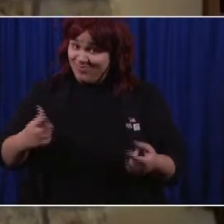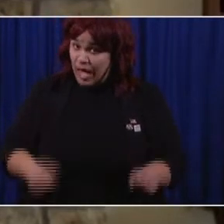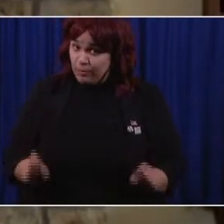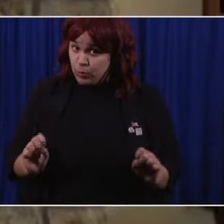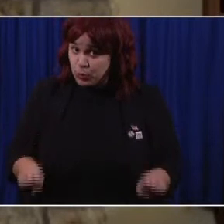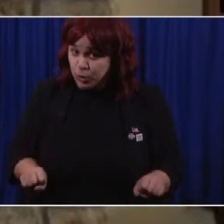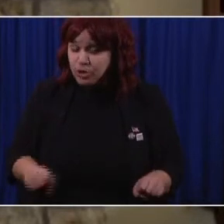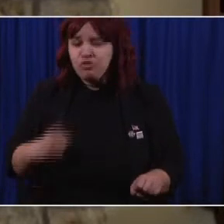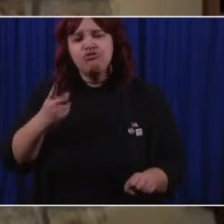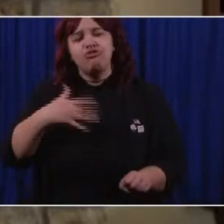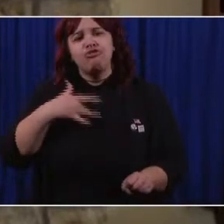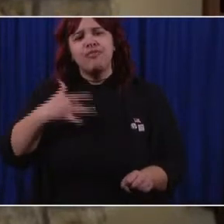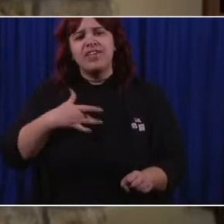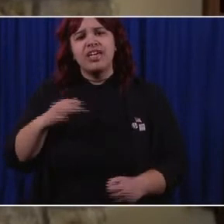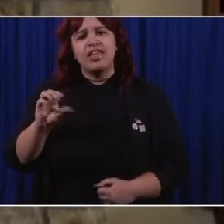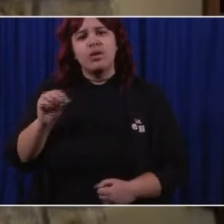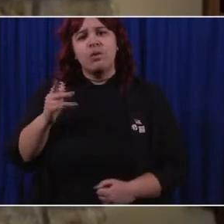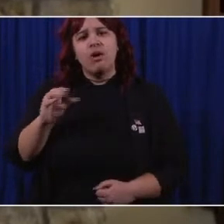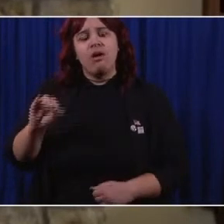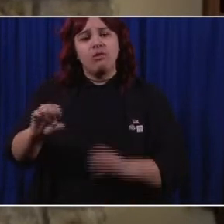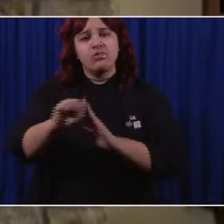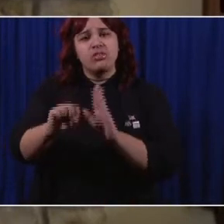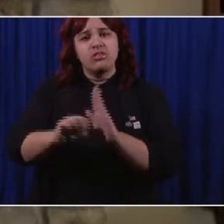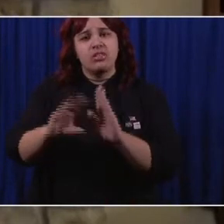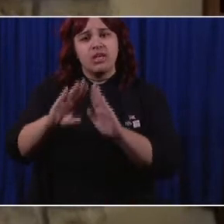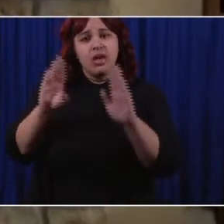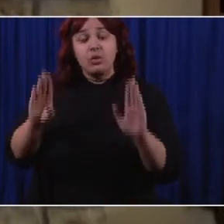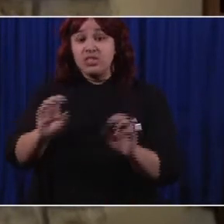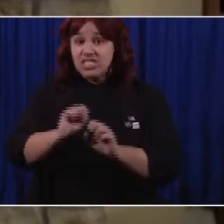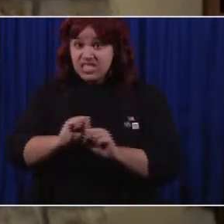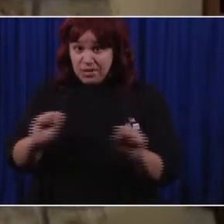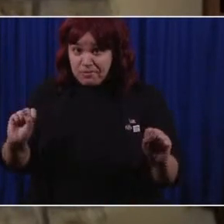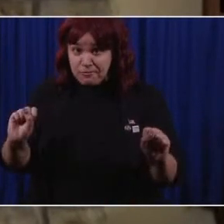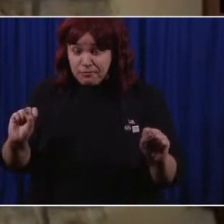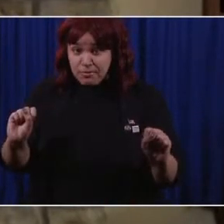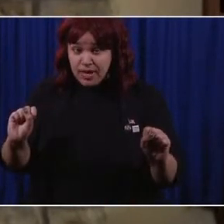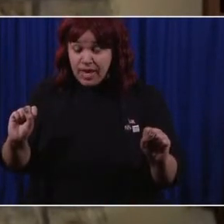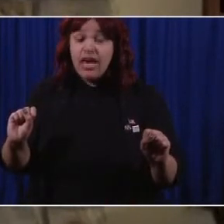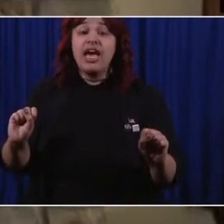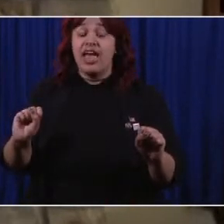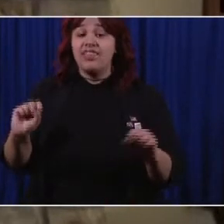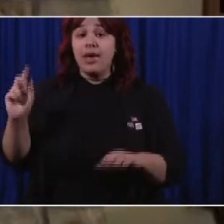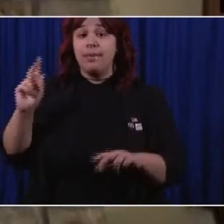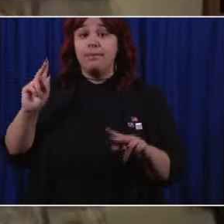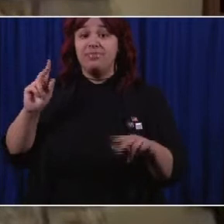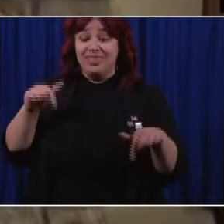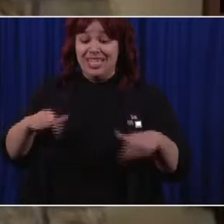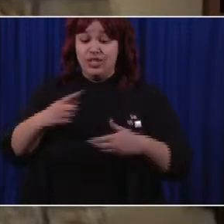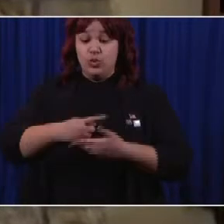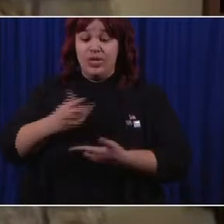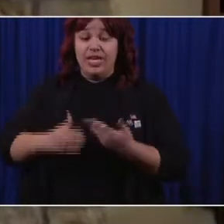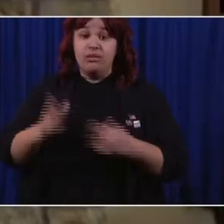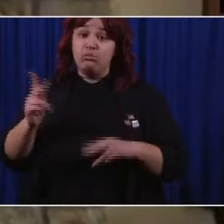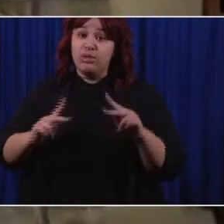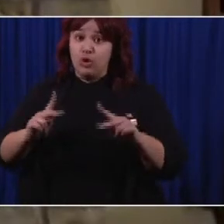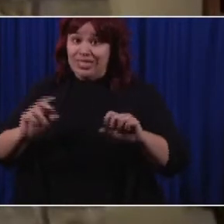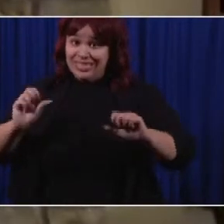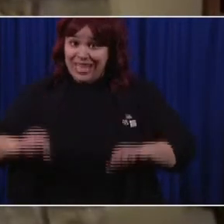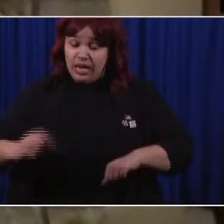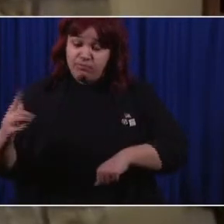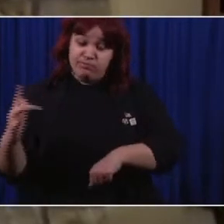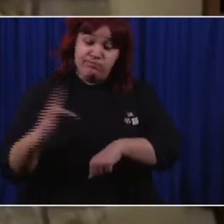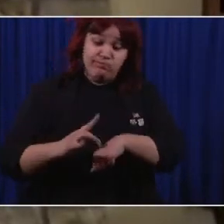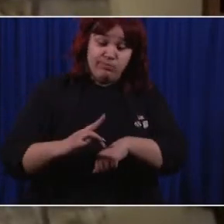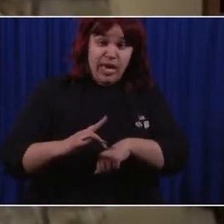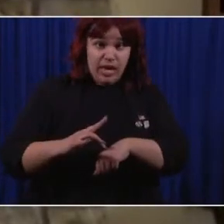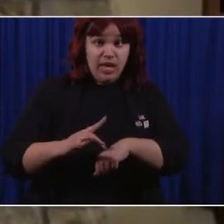is safe and secure? And do you believe it'd be safe to even be on State House grounds this weekend? The last part was